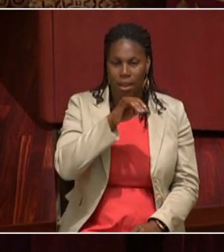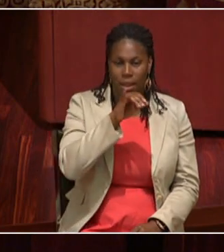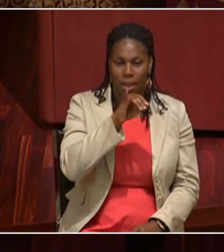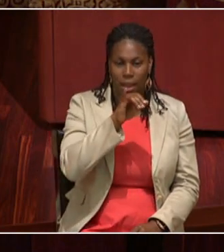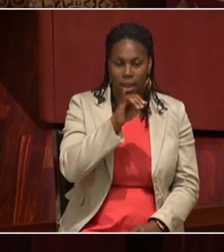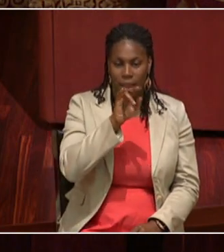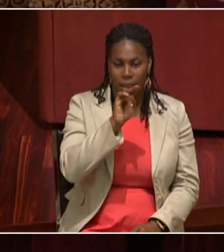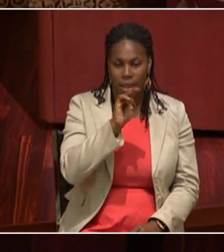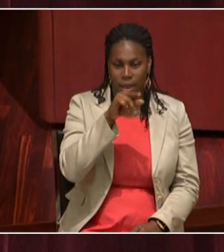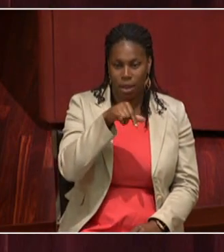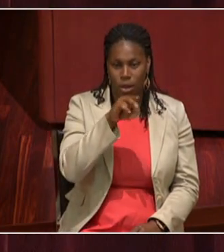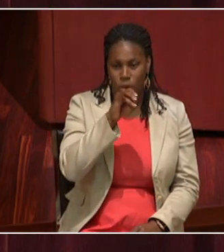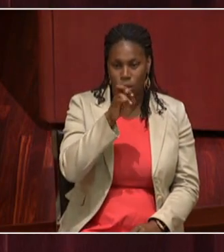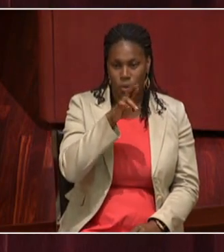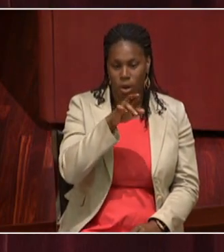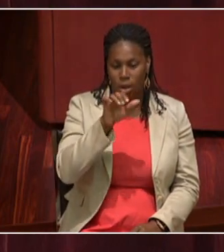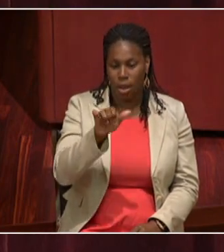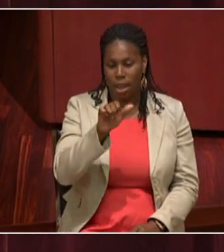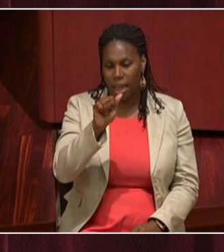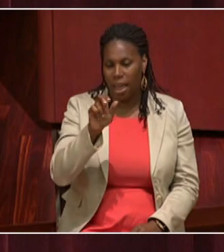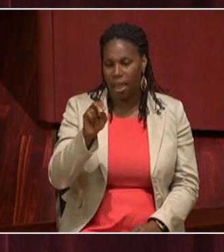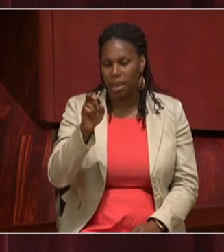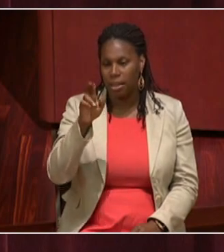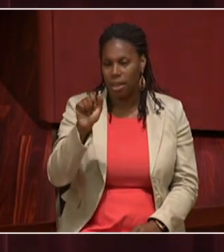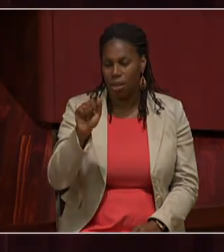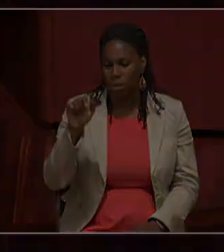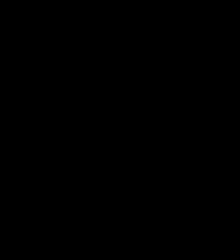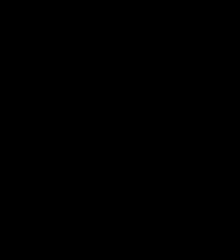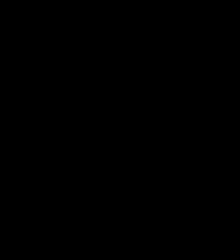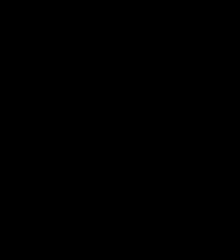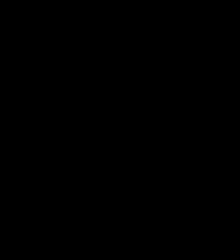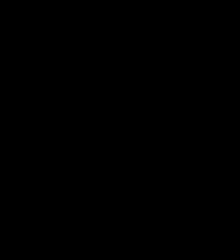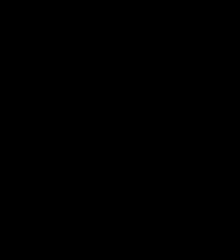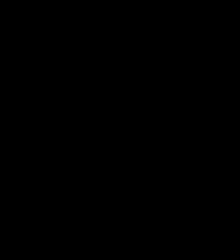That is inquire@nara.gov. Thank you.